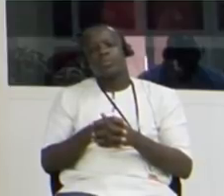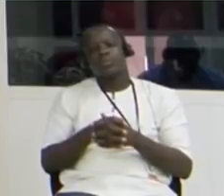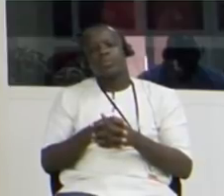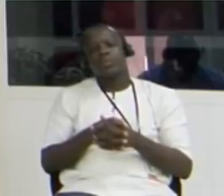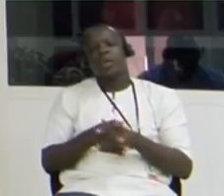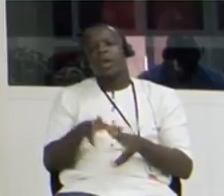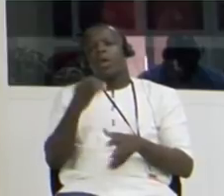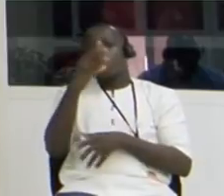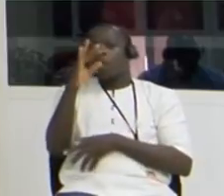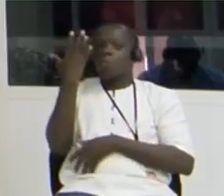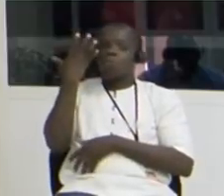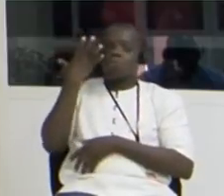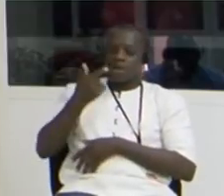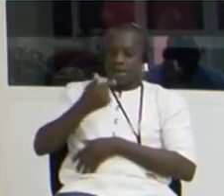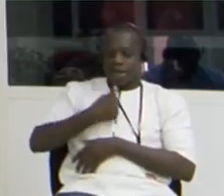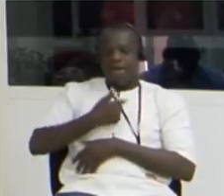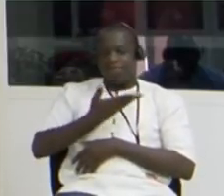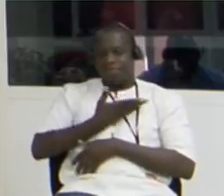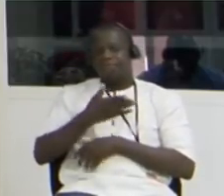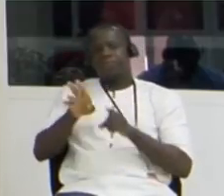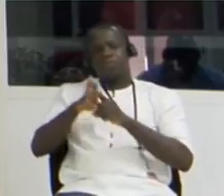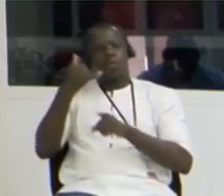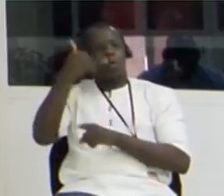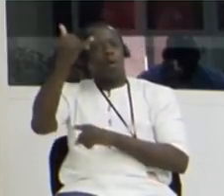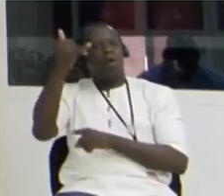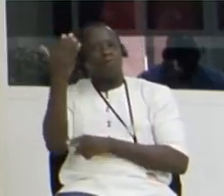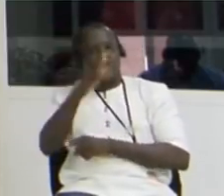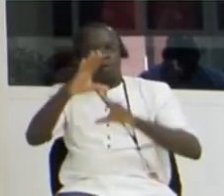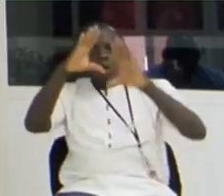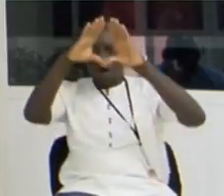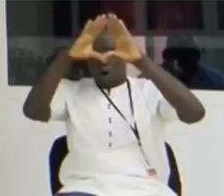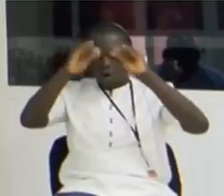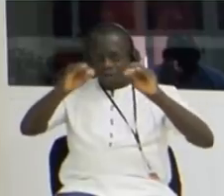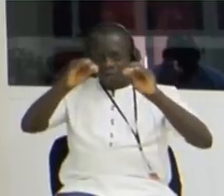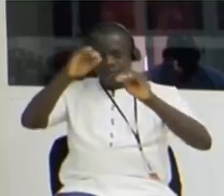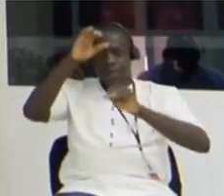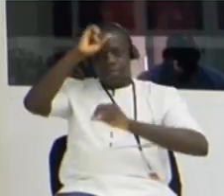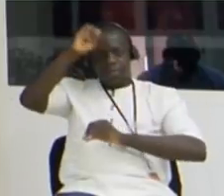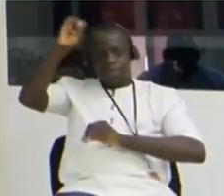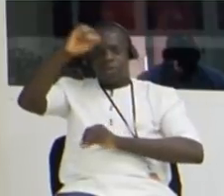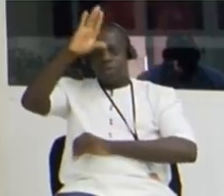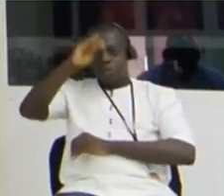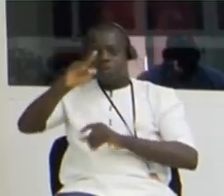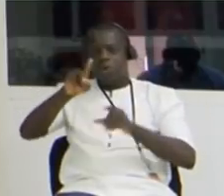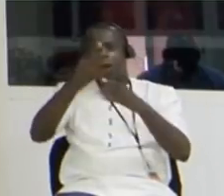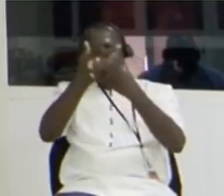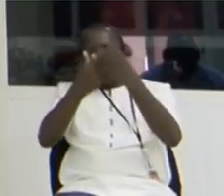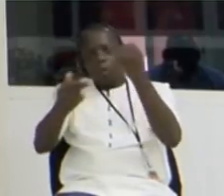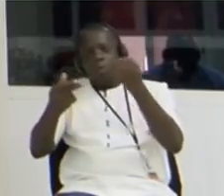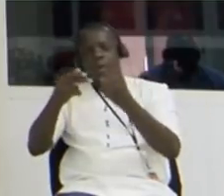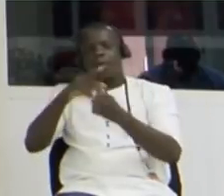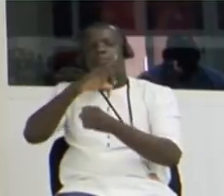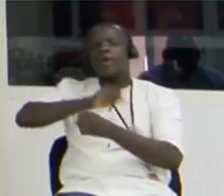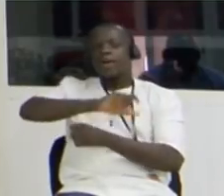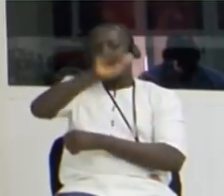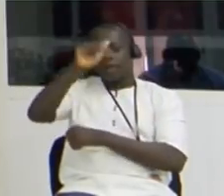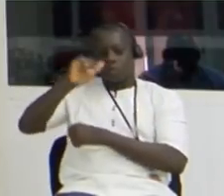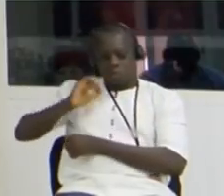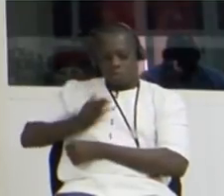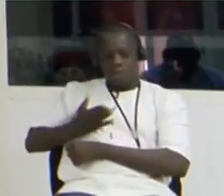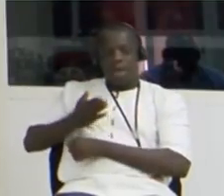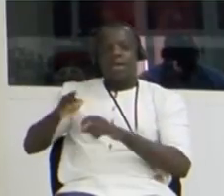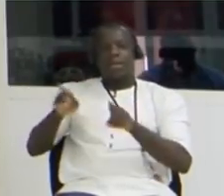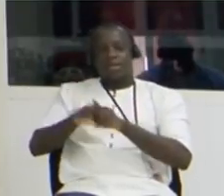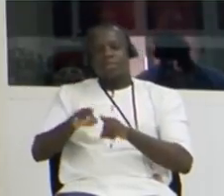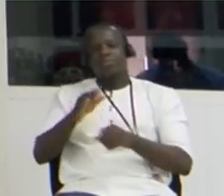the office of the president, and normally they are done by protocols, both male and female. It was in the latter part that I was not getting call from